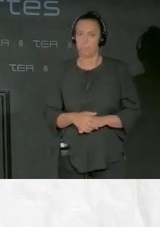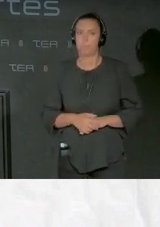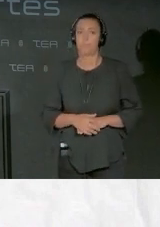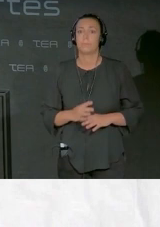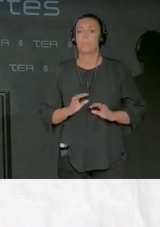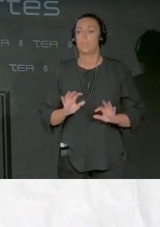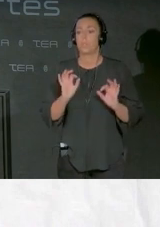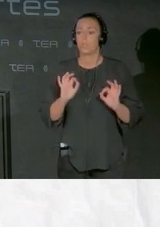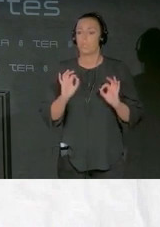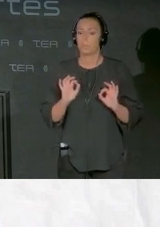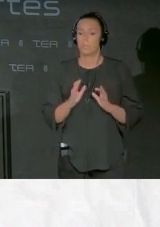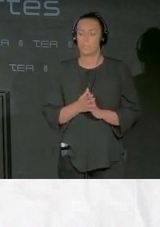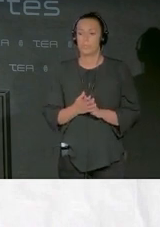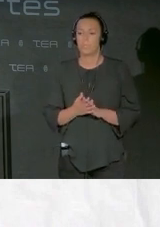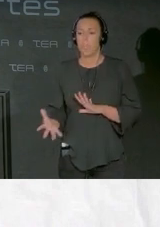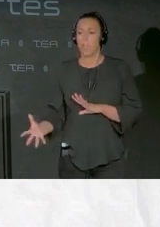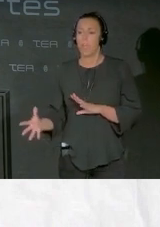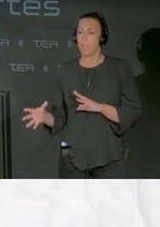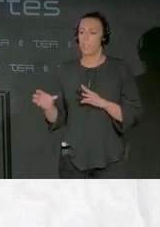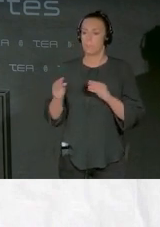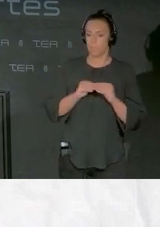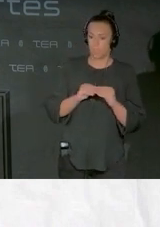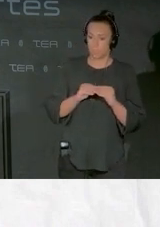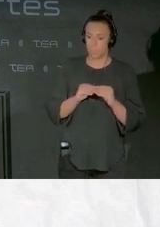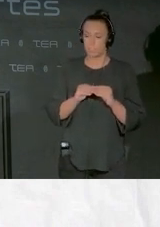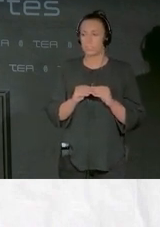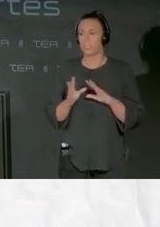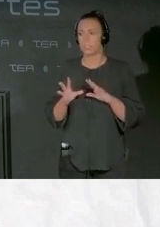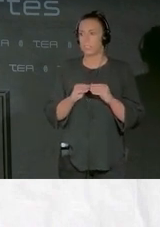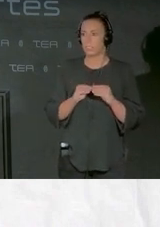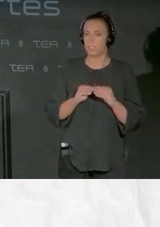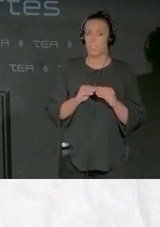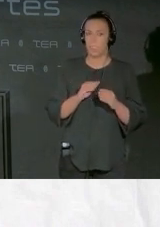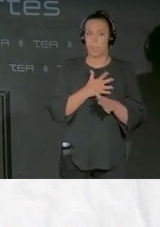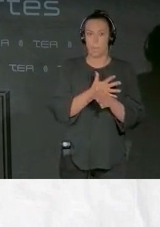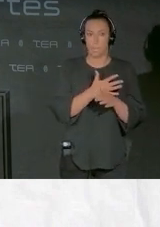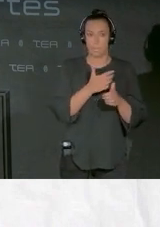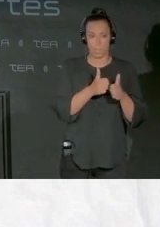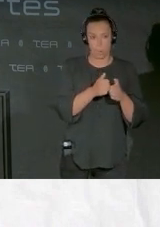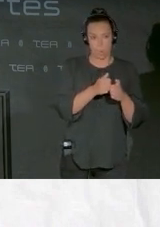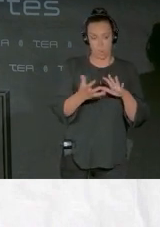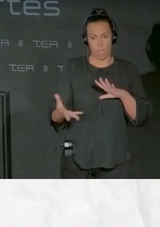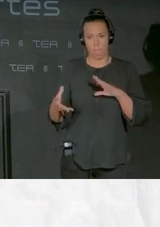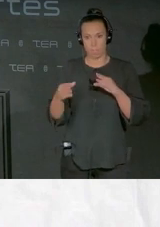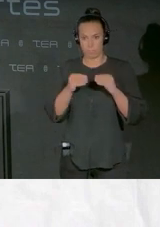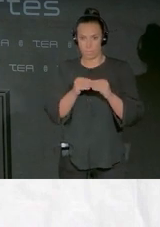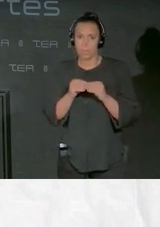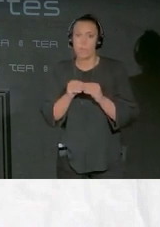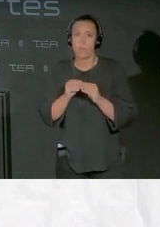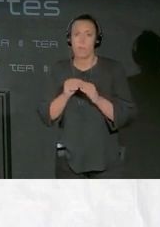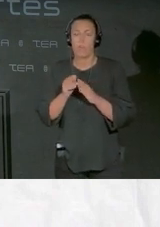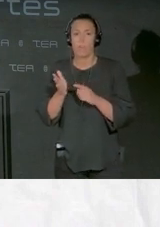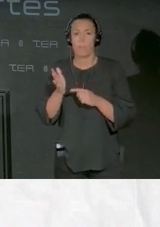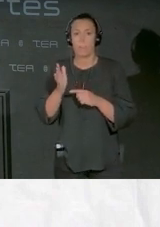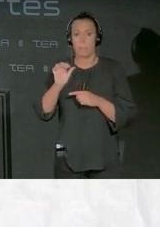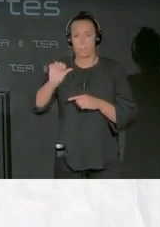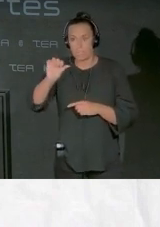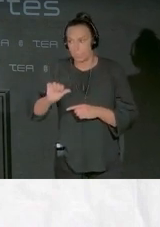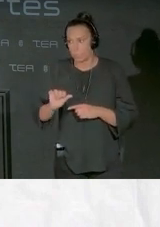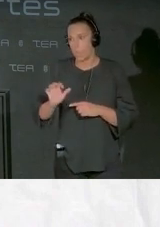game adaptations to film and TV series, whether it's Witcher or the Last of